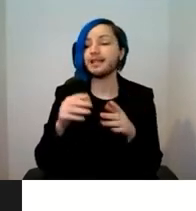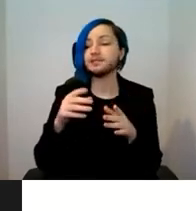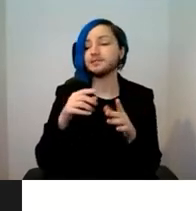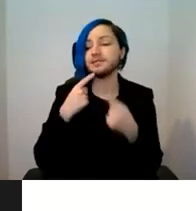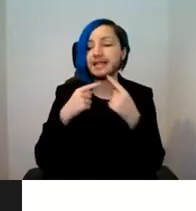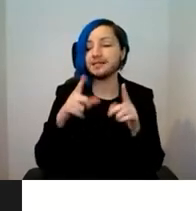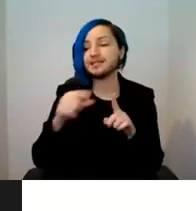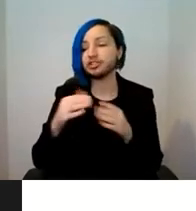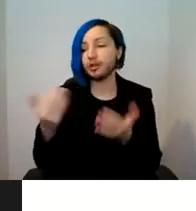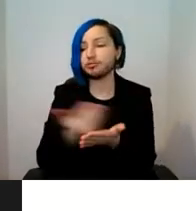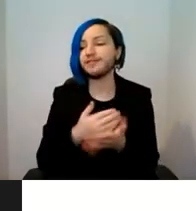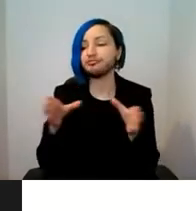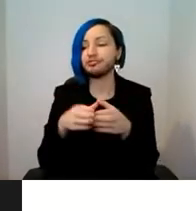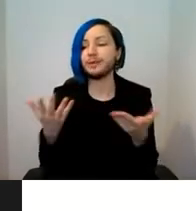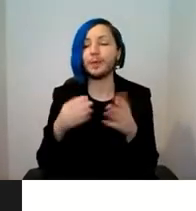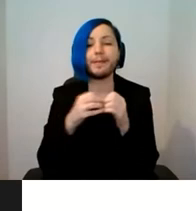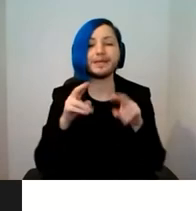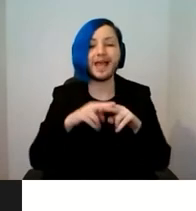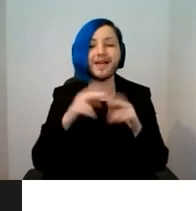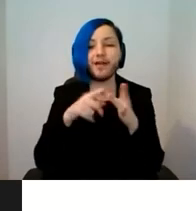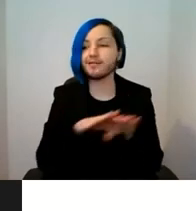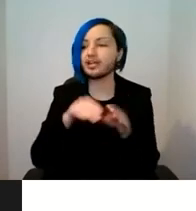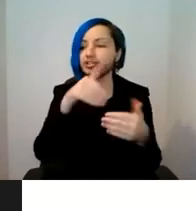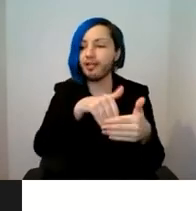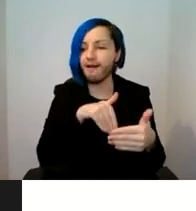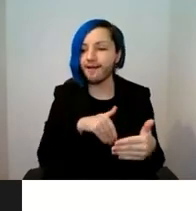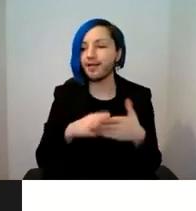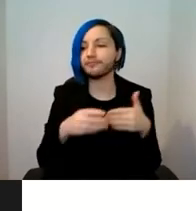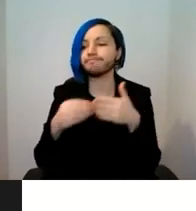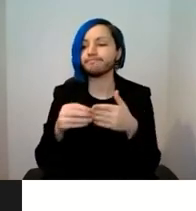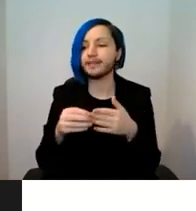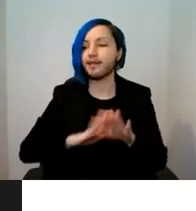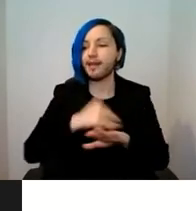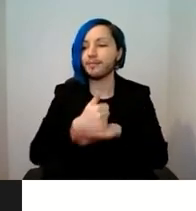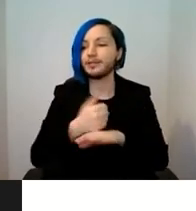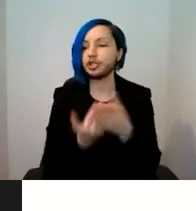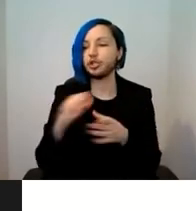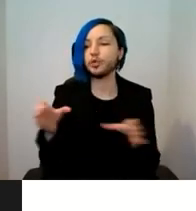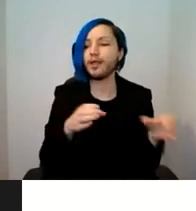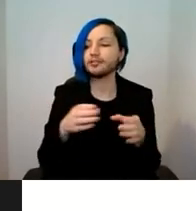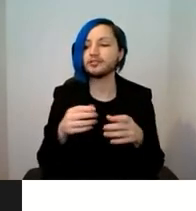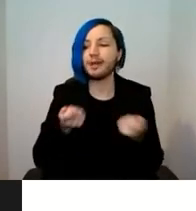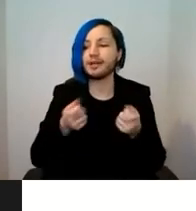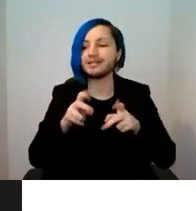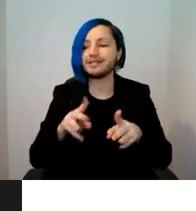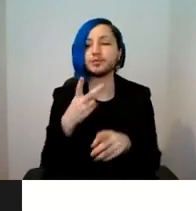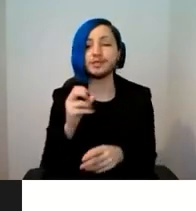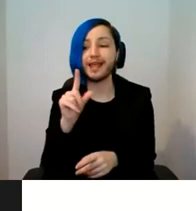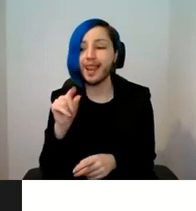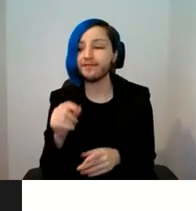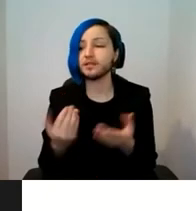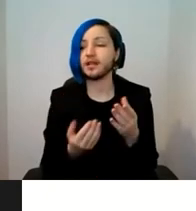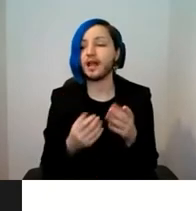He led on implementing a new collections management system in 2011 and additional preservation infrastructure in 2015.